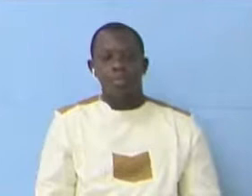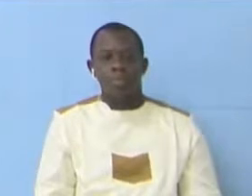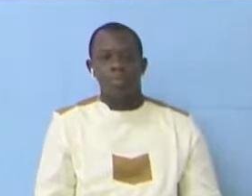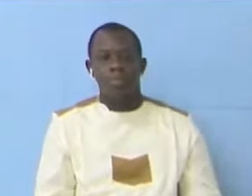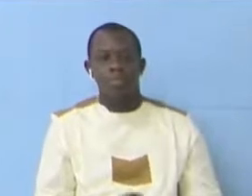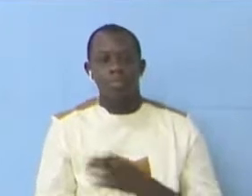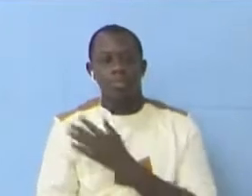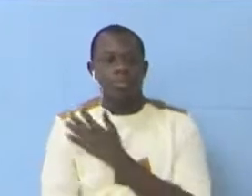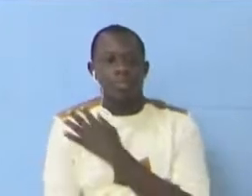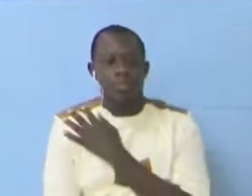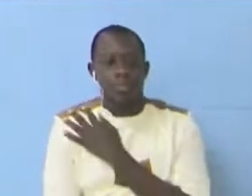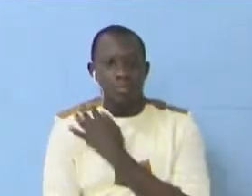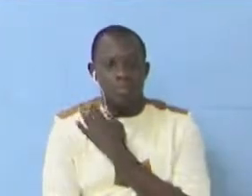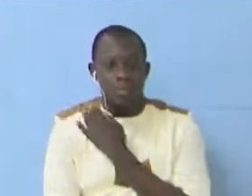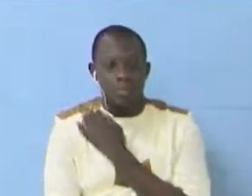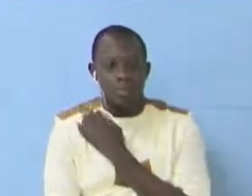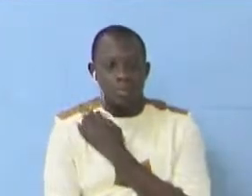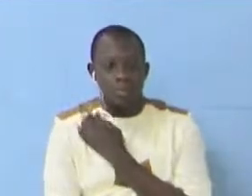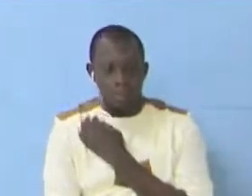maybe.